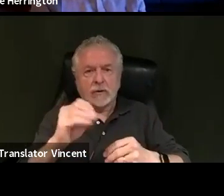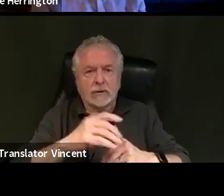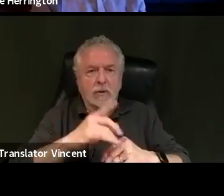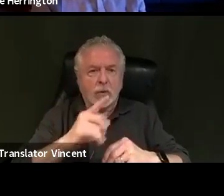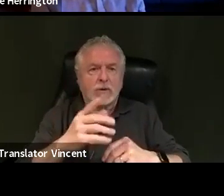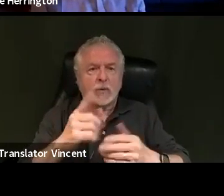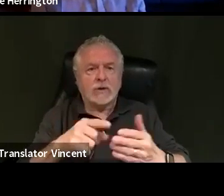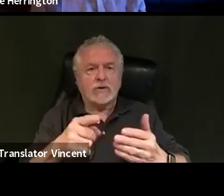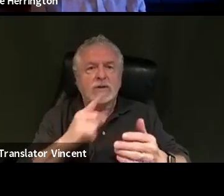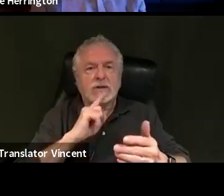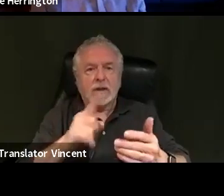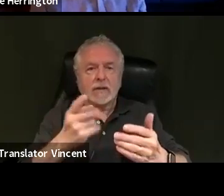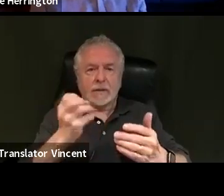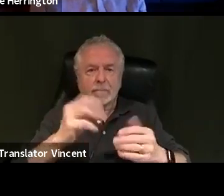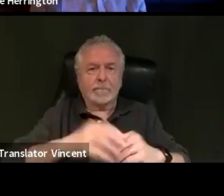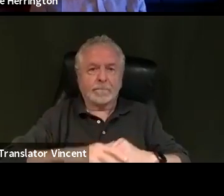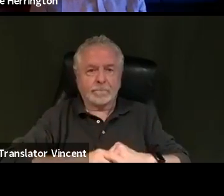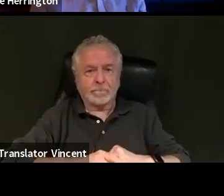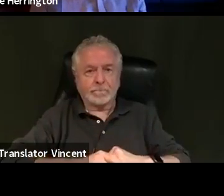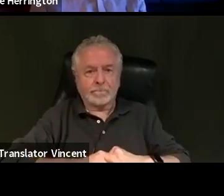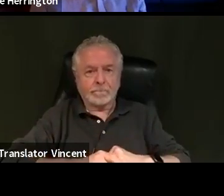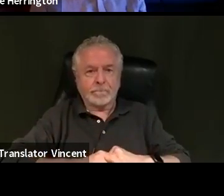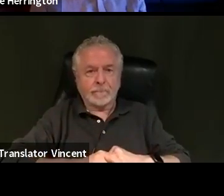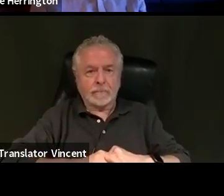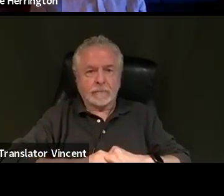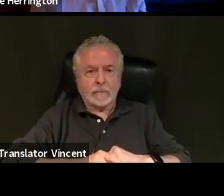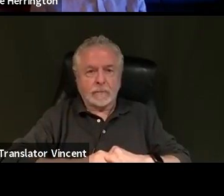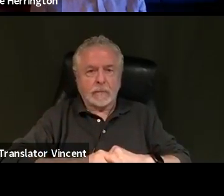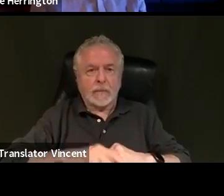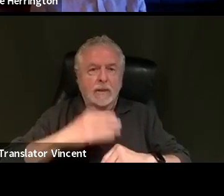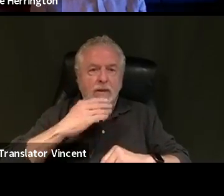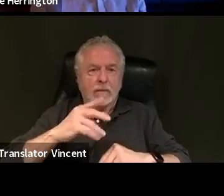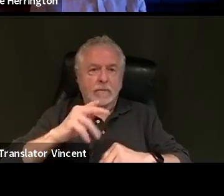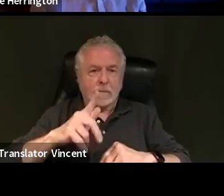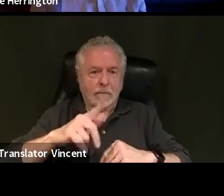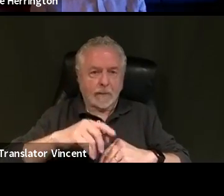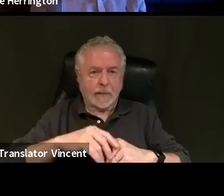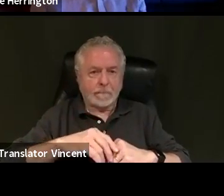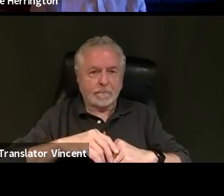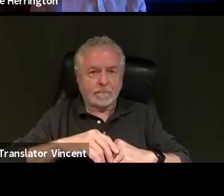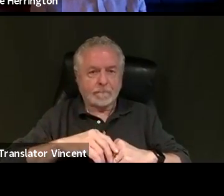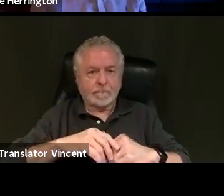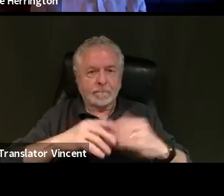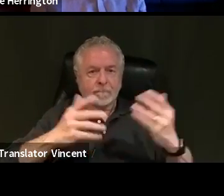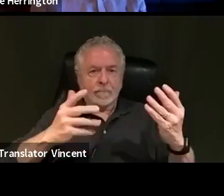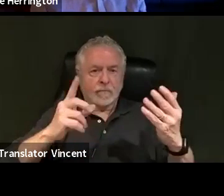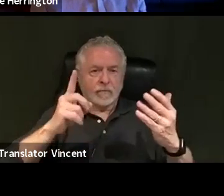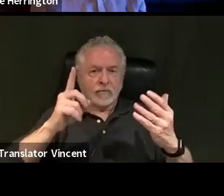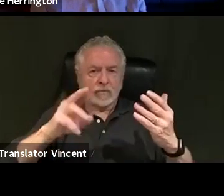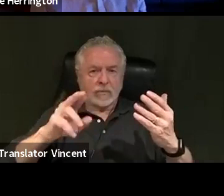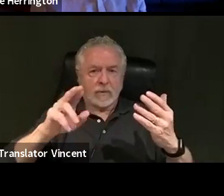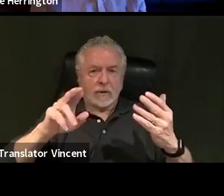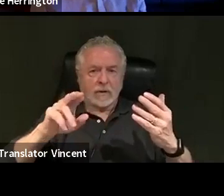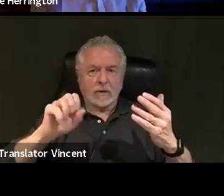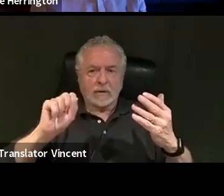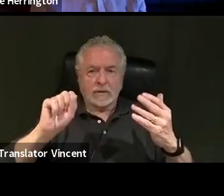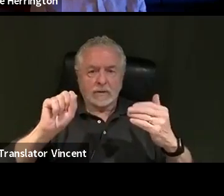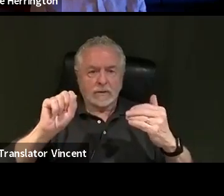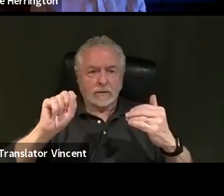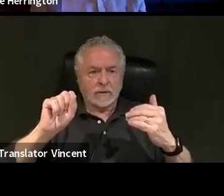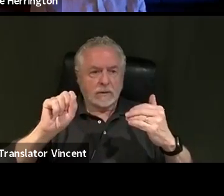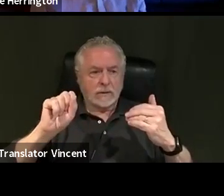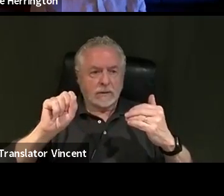What are you telling them? Thanks, Paul. Well, Dr. Shende is a pediatrician